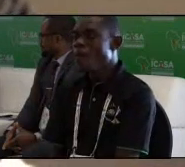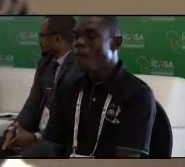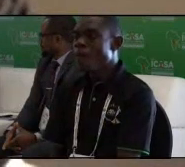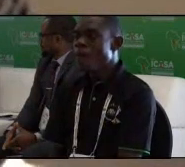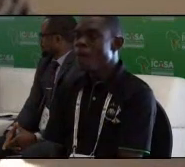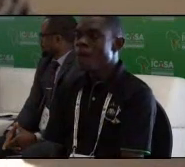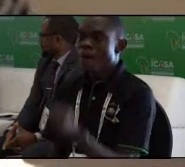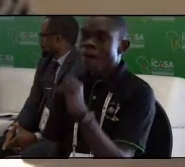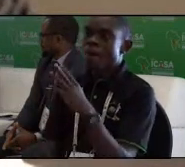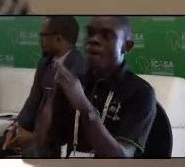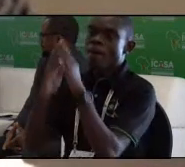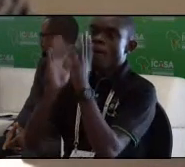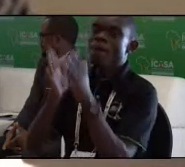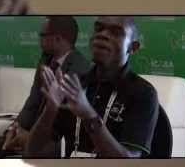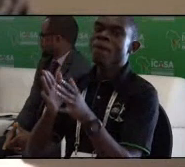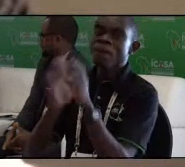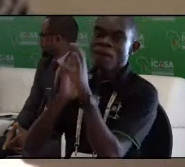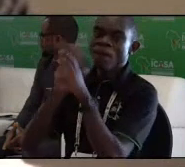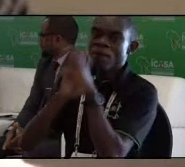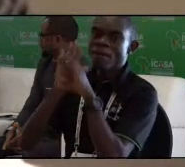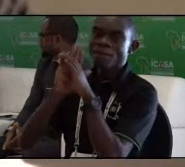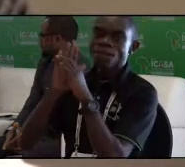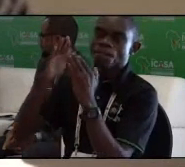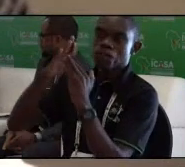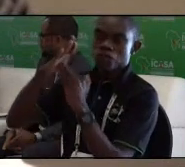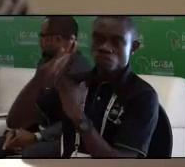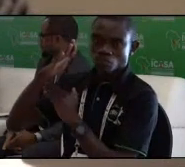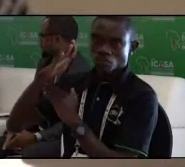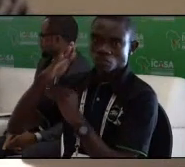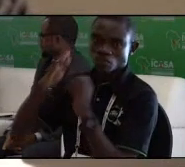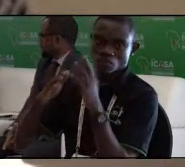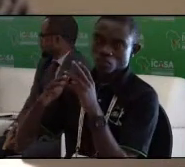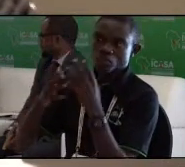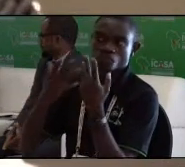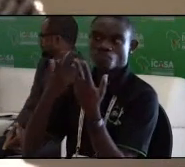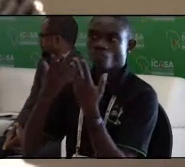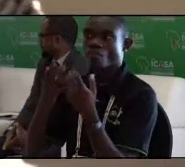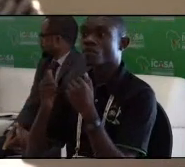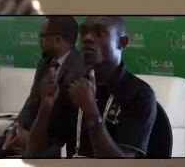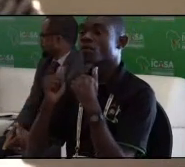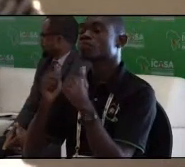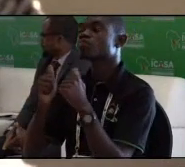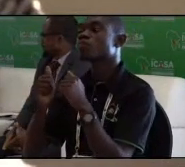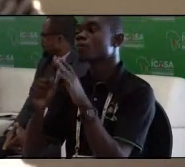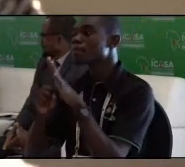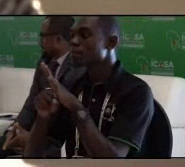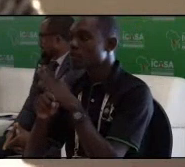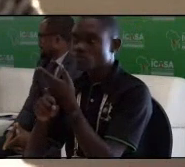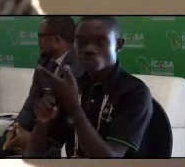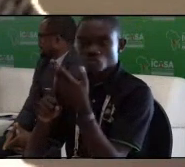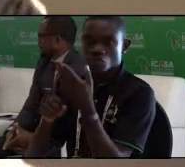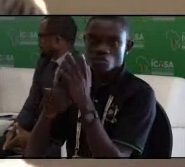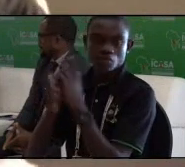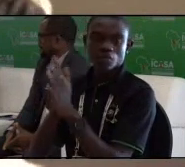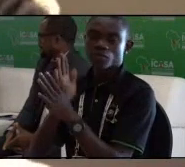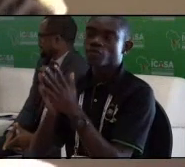like any other African country, our borders are quite porous. So our market was really flooded with the